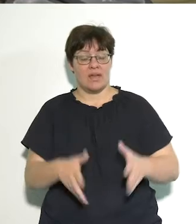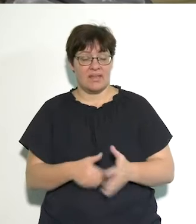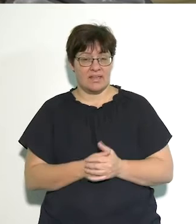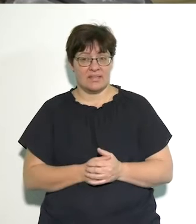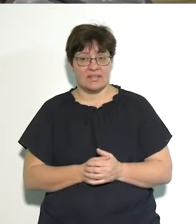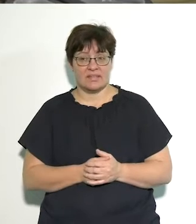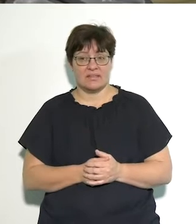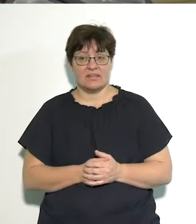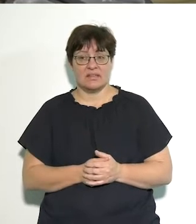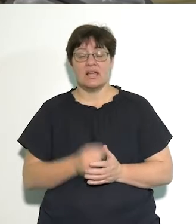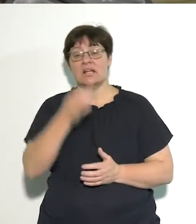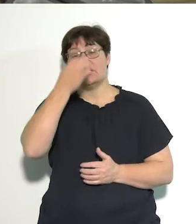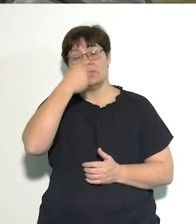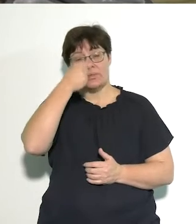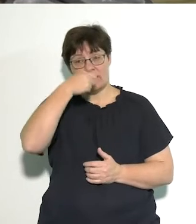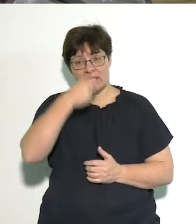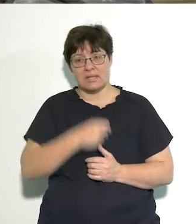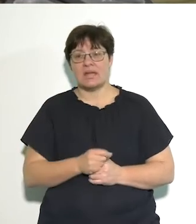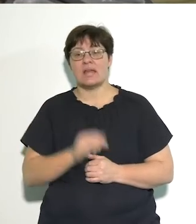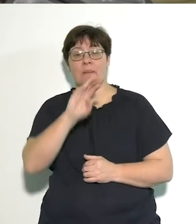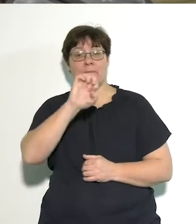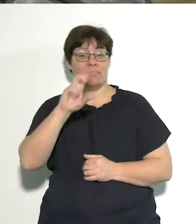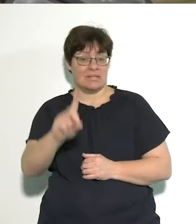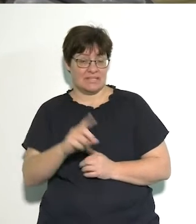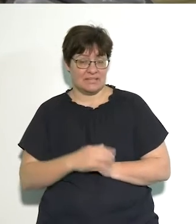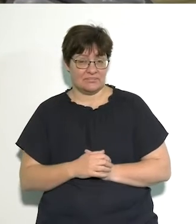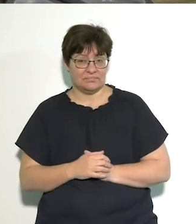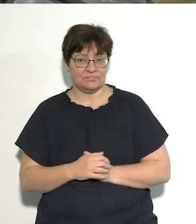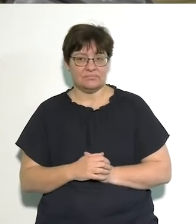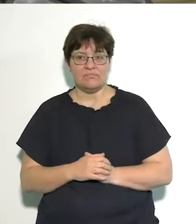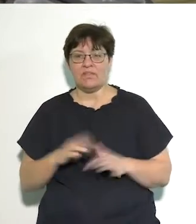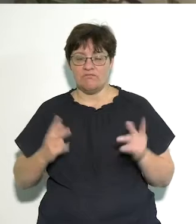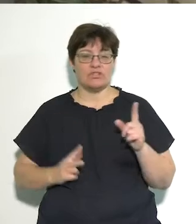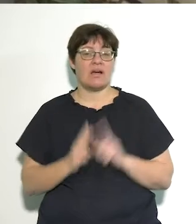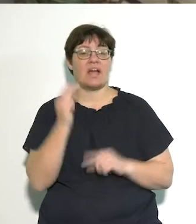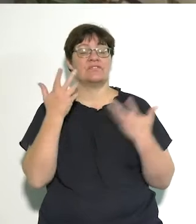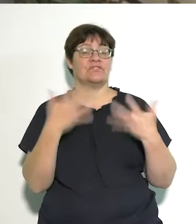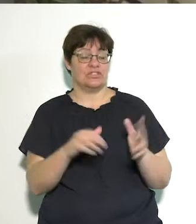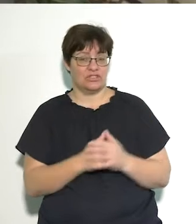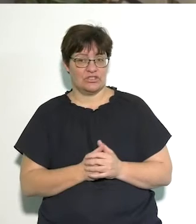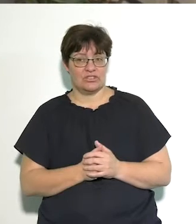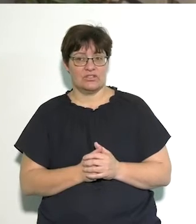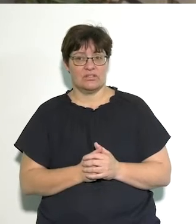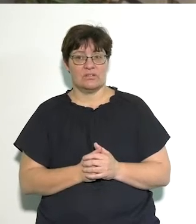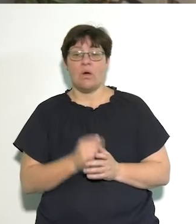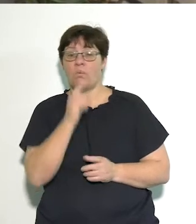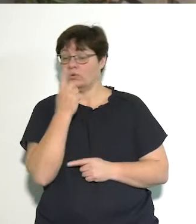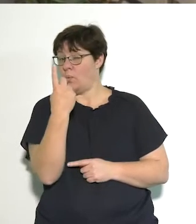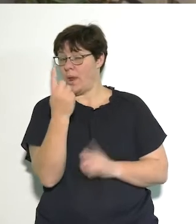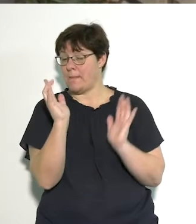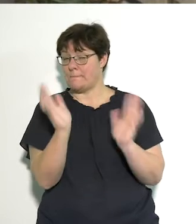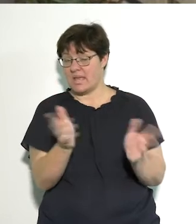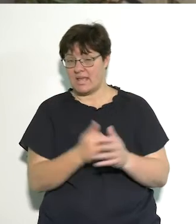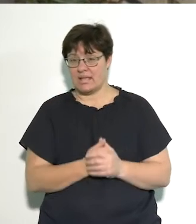ruler, a toothpick, and a bead. So I've already cut this piece of cardboard, and so we're only going to be using